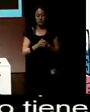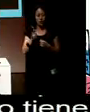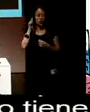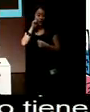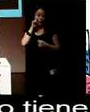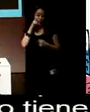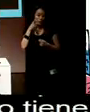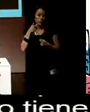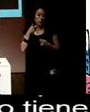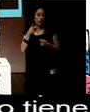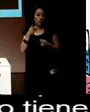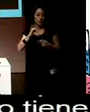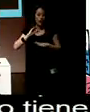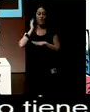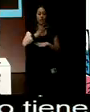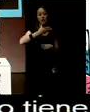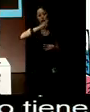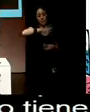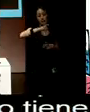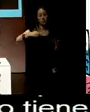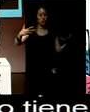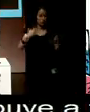is, of course, the economic benefit.